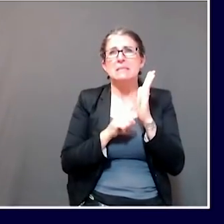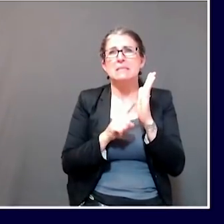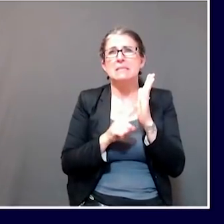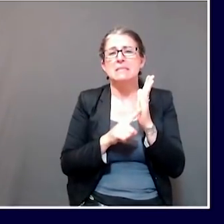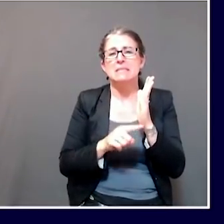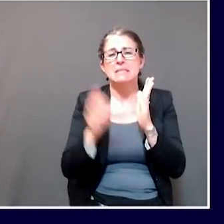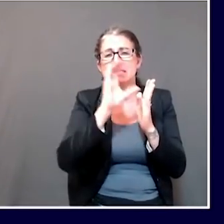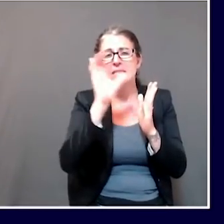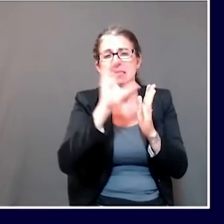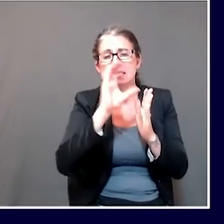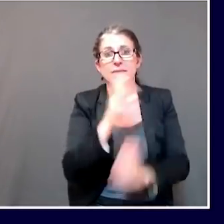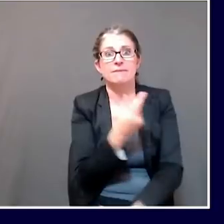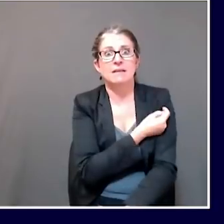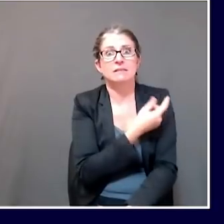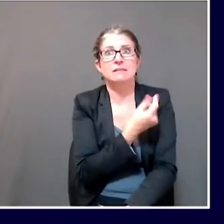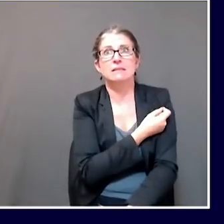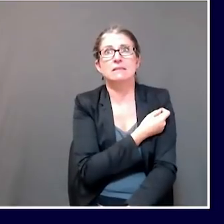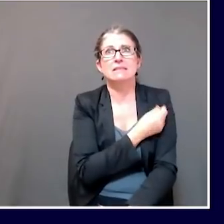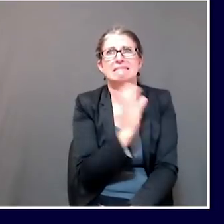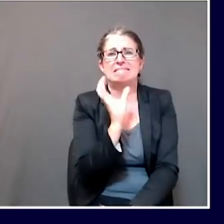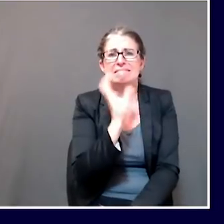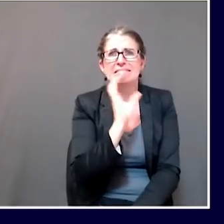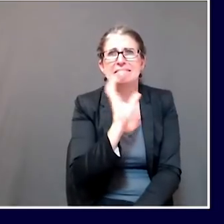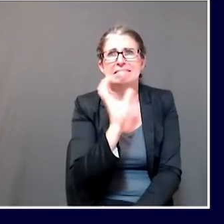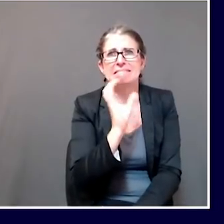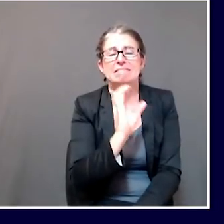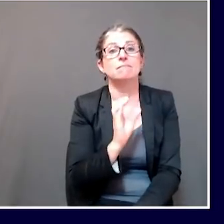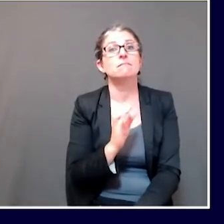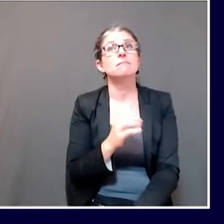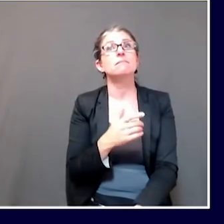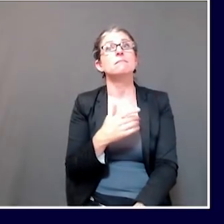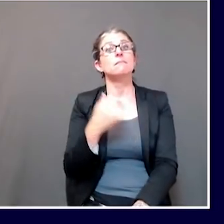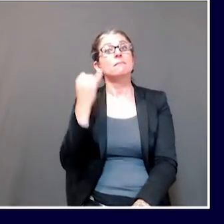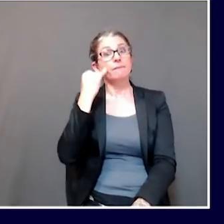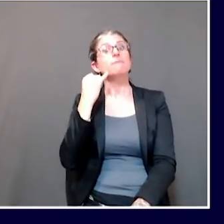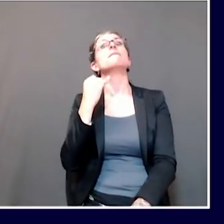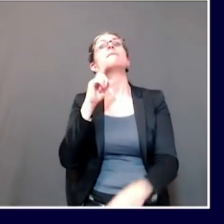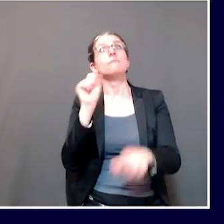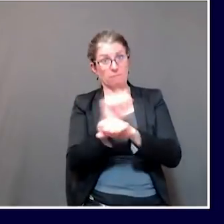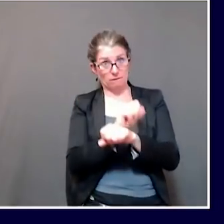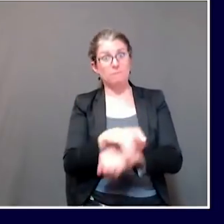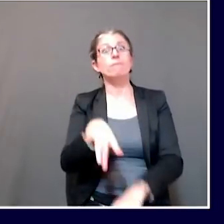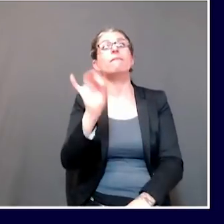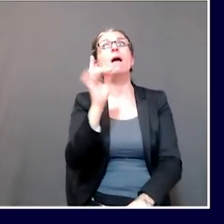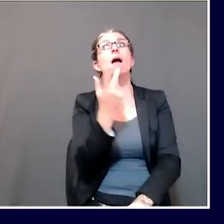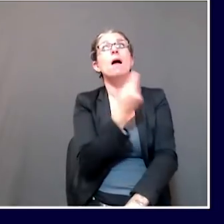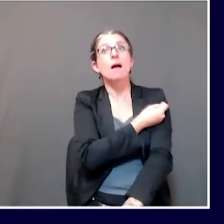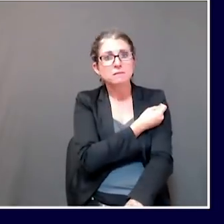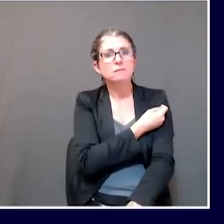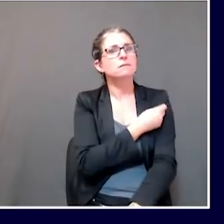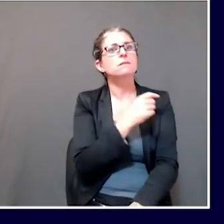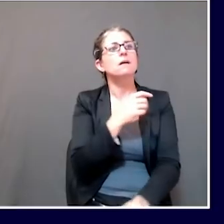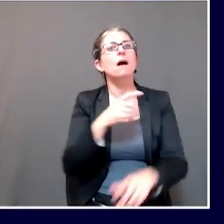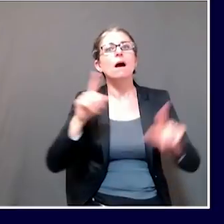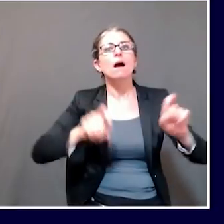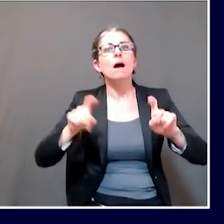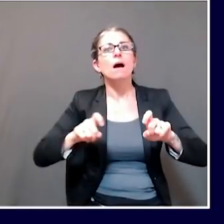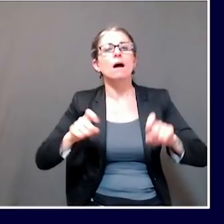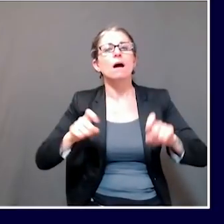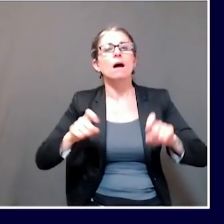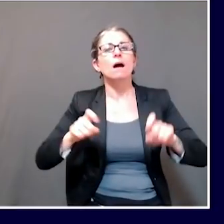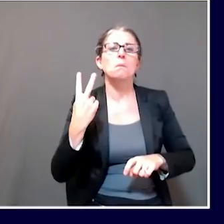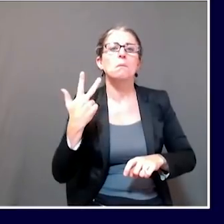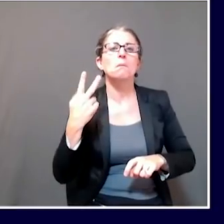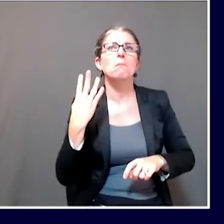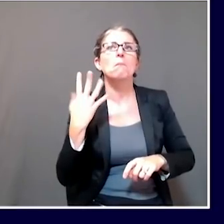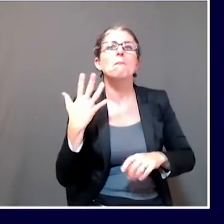a vaccine and have it complete the three consecutive phases of the clinical research. Some experts are concerned,